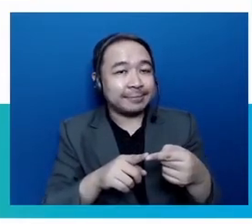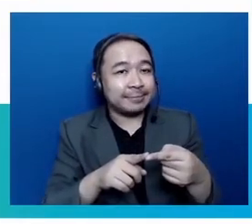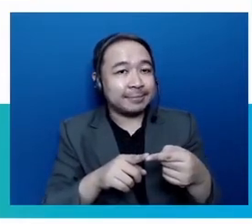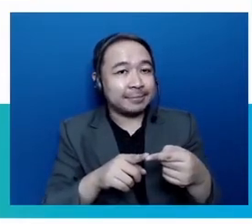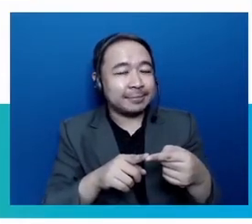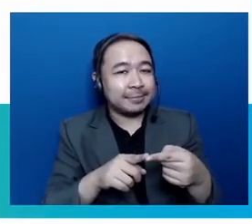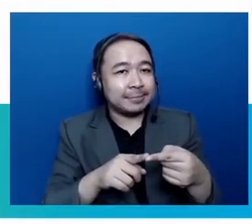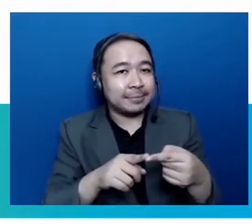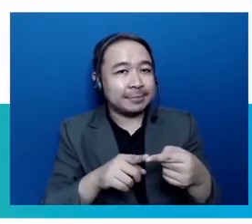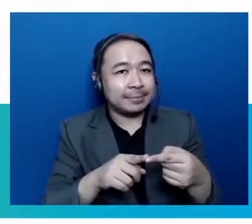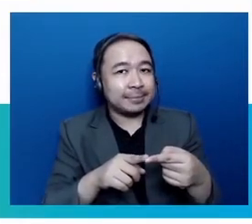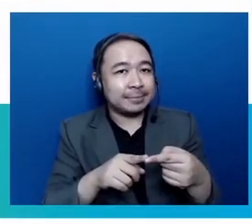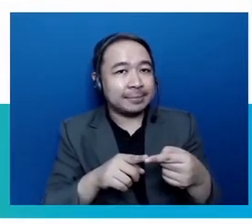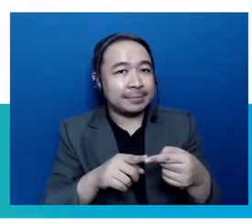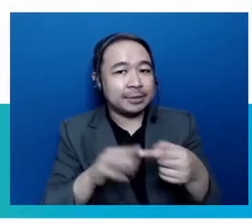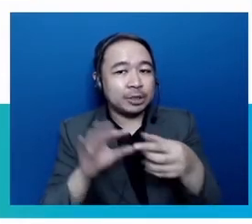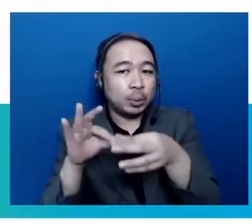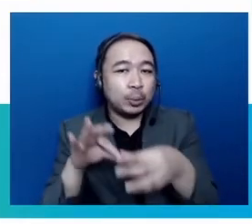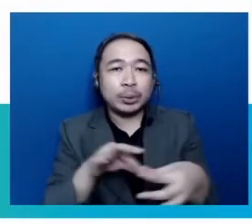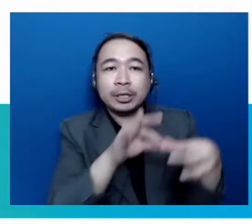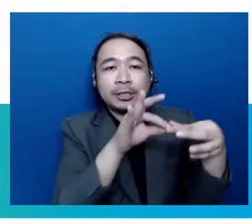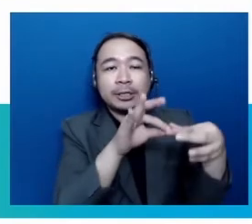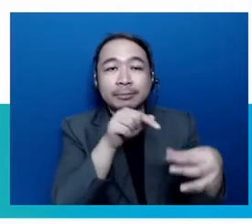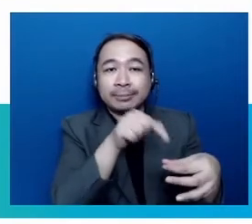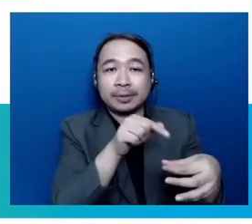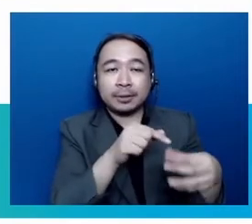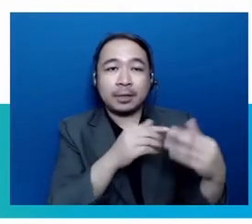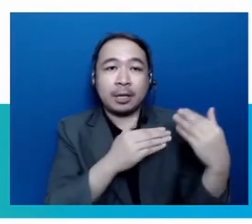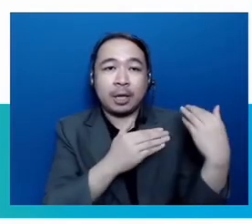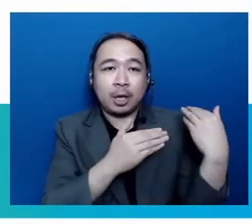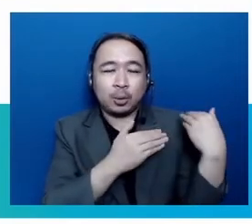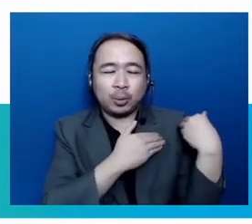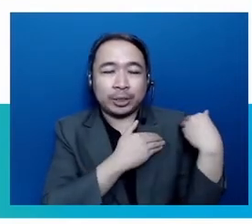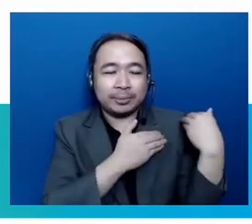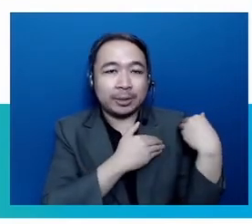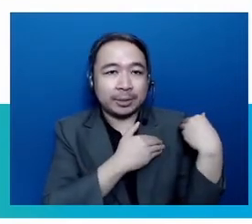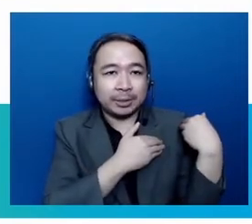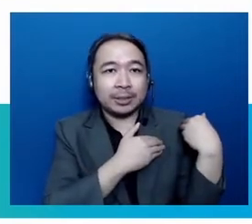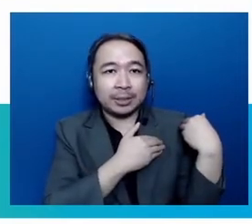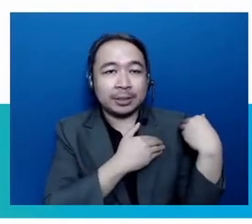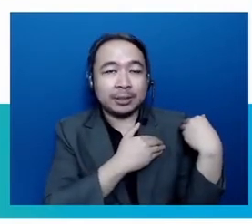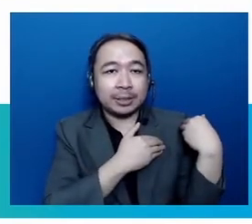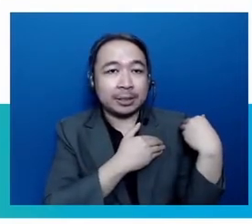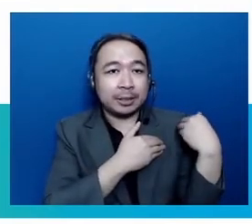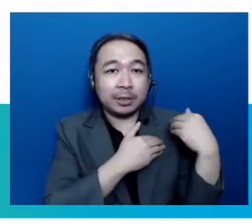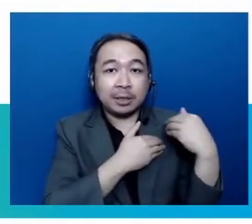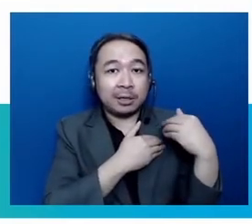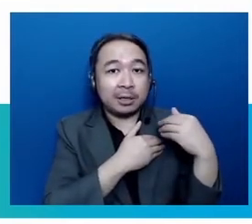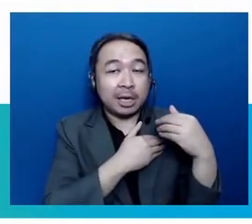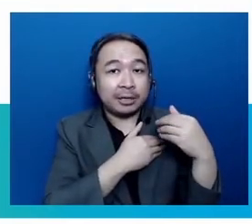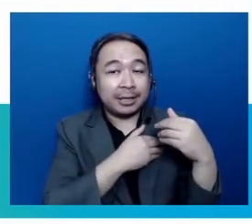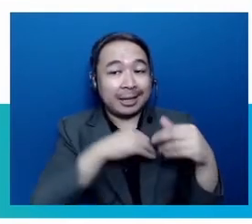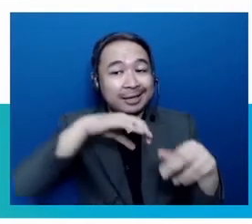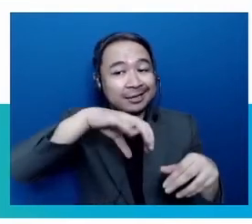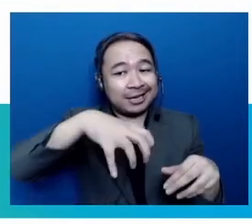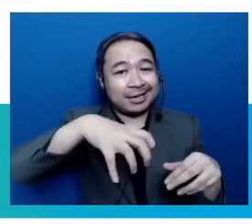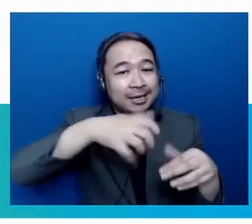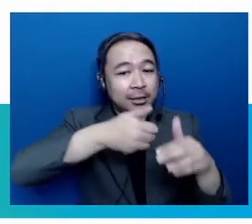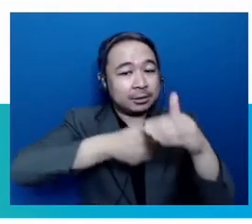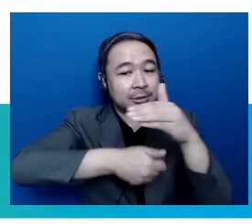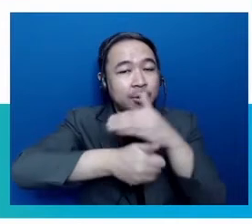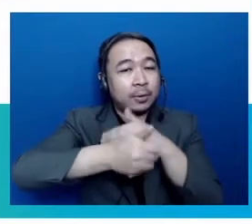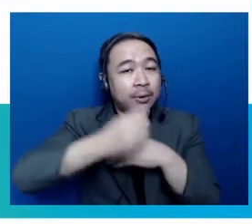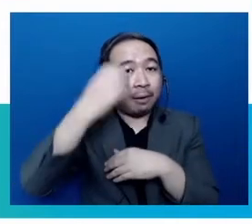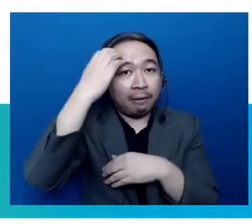to the responsibilities of subnational governments, of the responsibilities